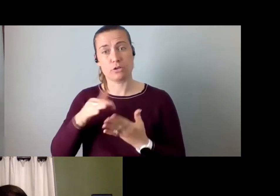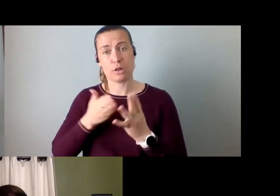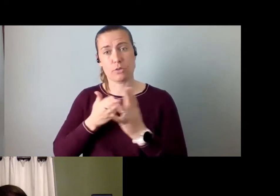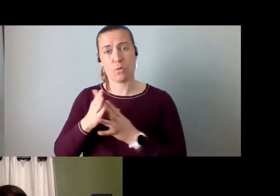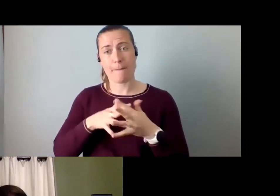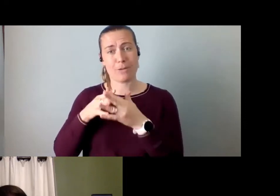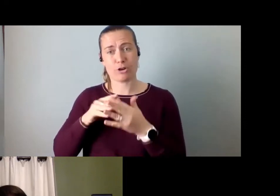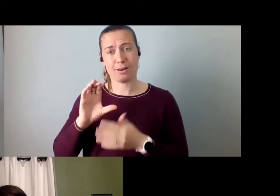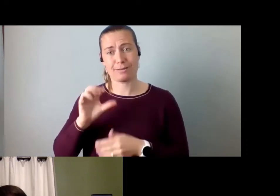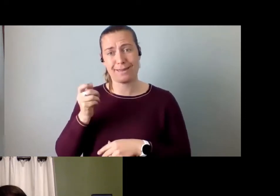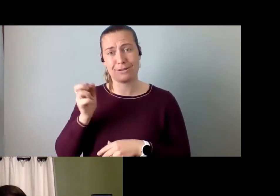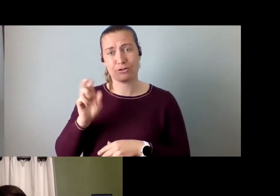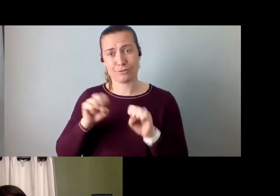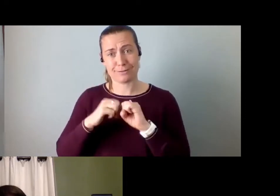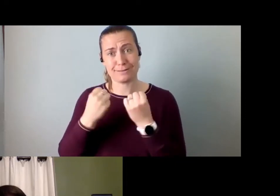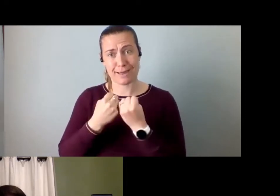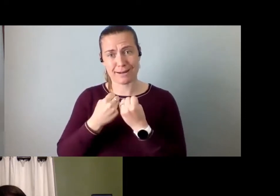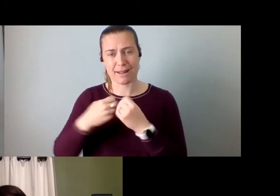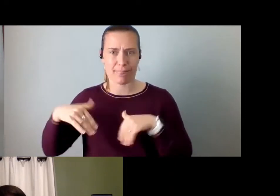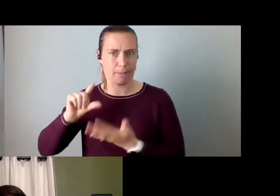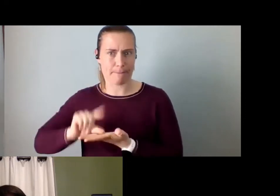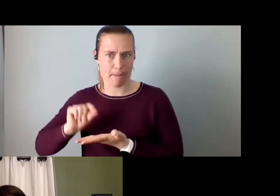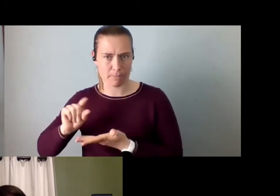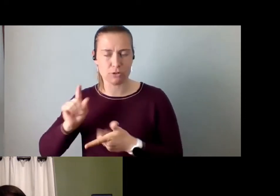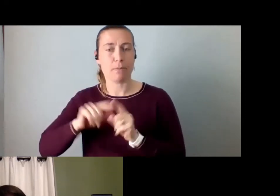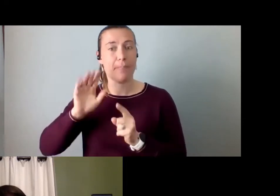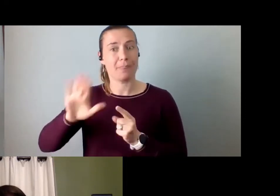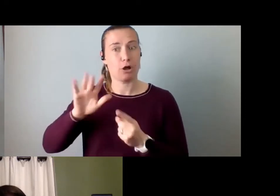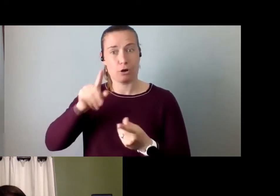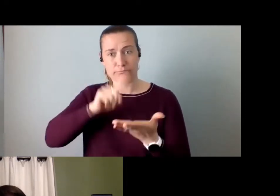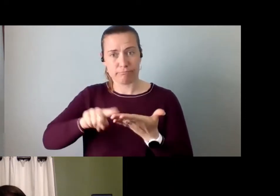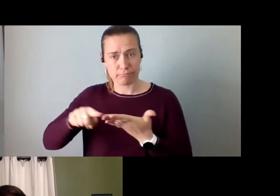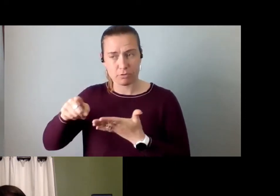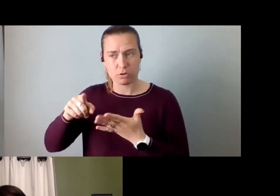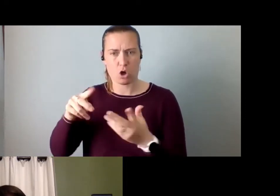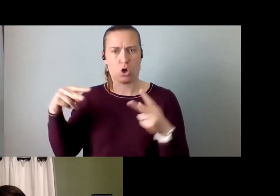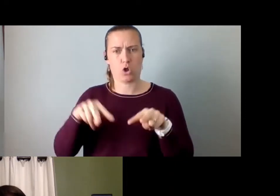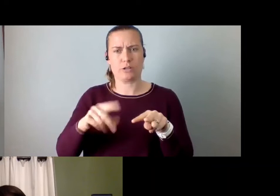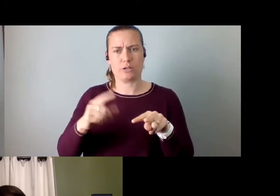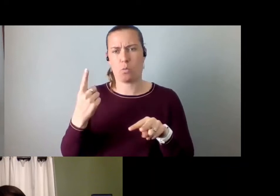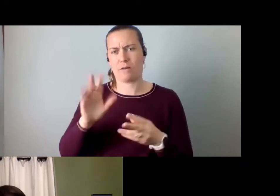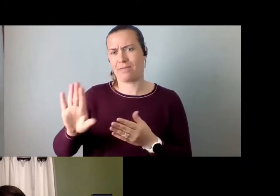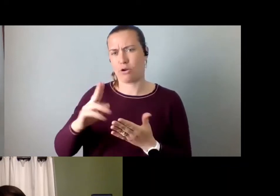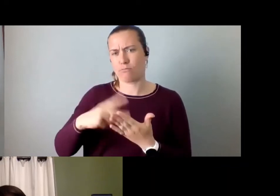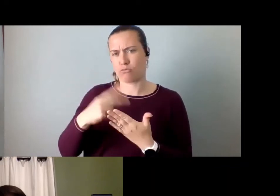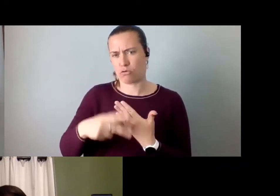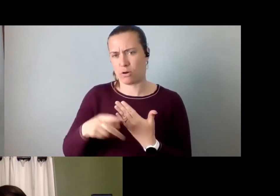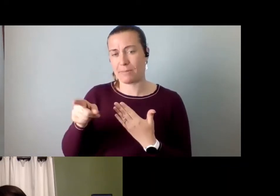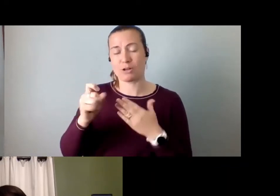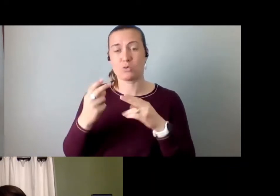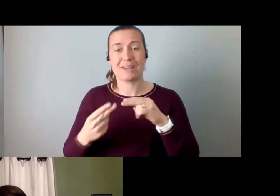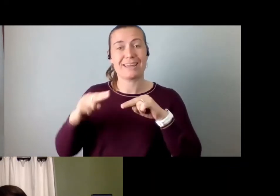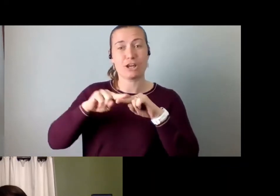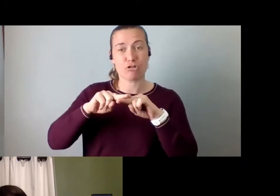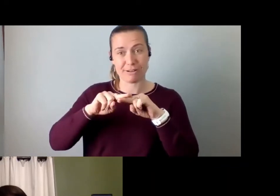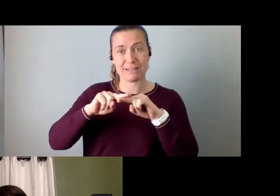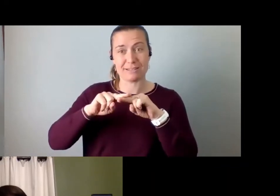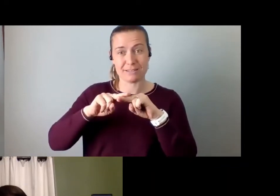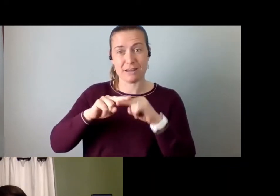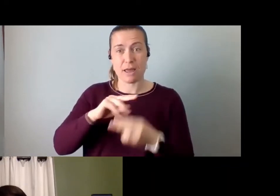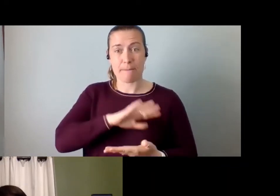quite published yet, but looked at a program that they had to increase mammographic screening